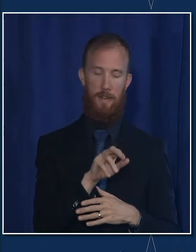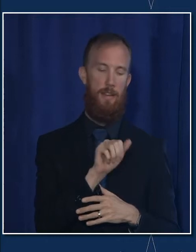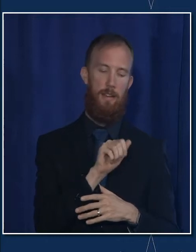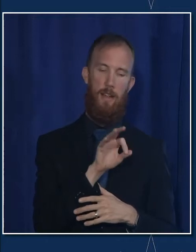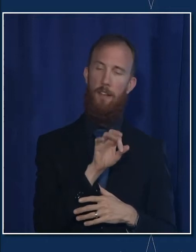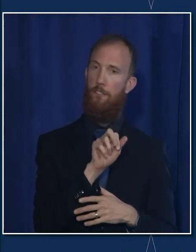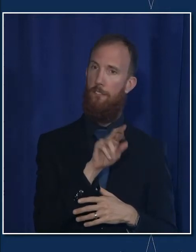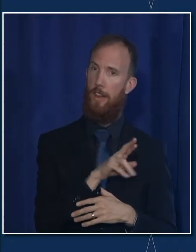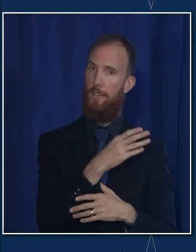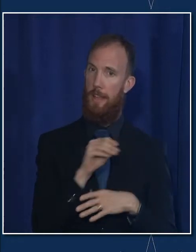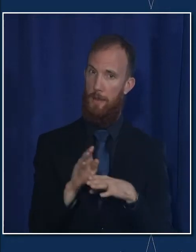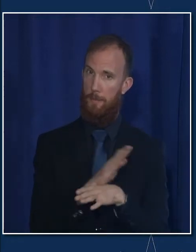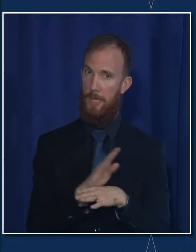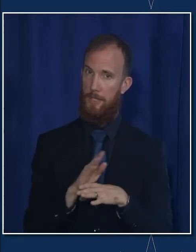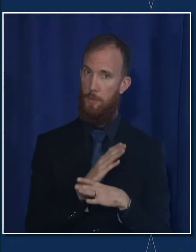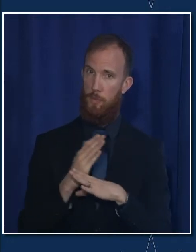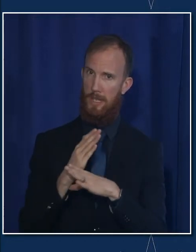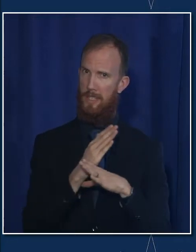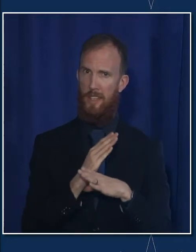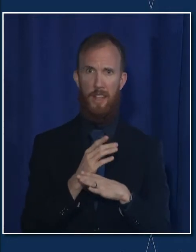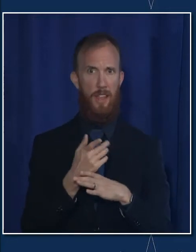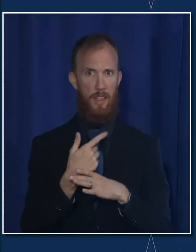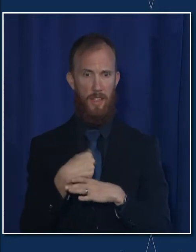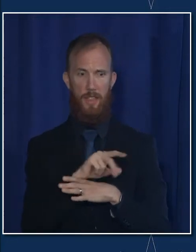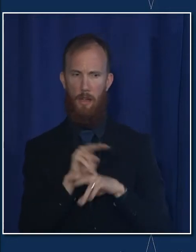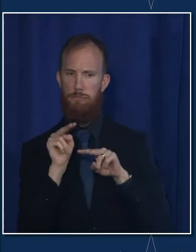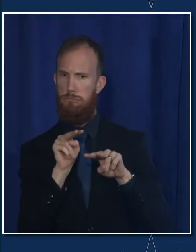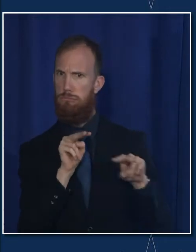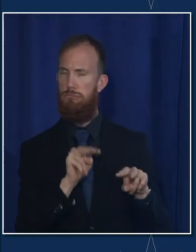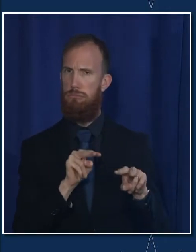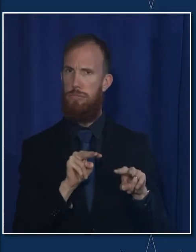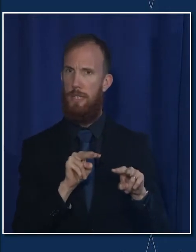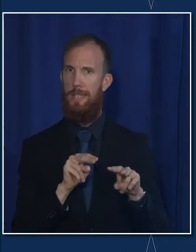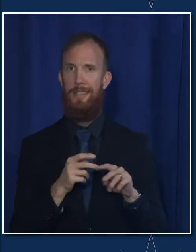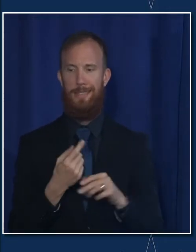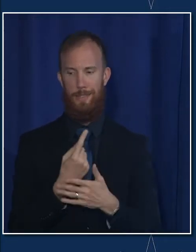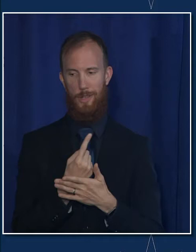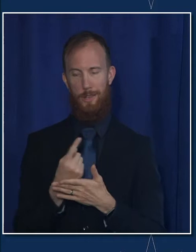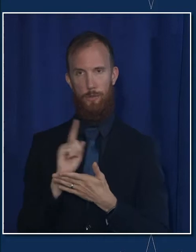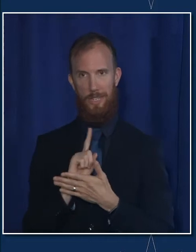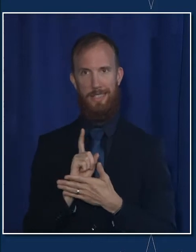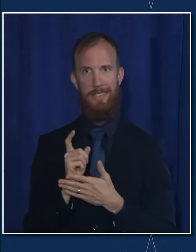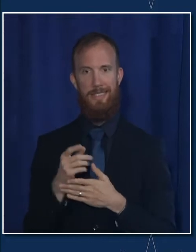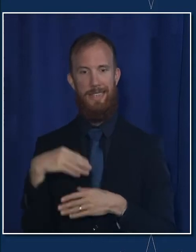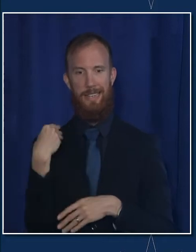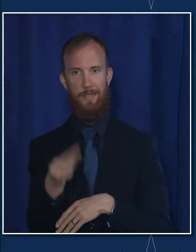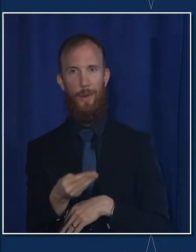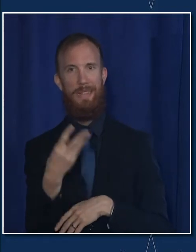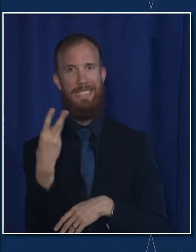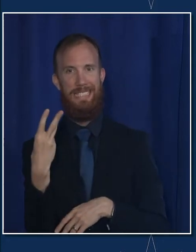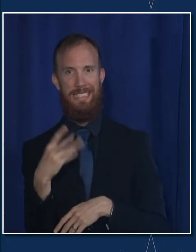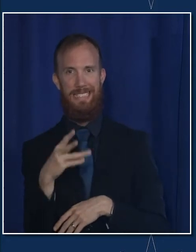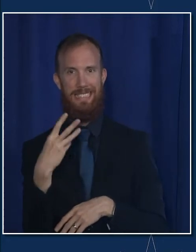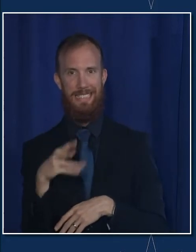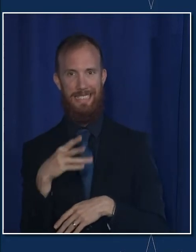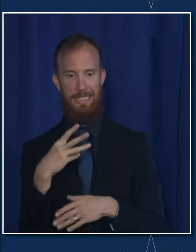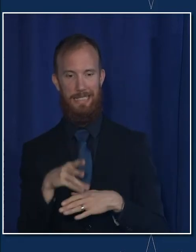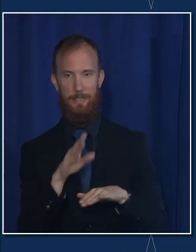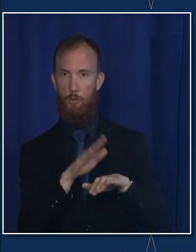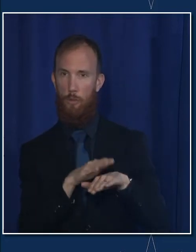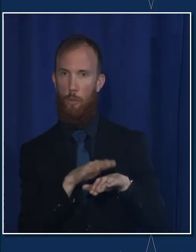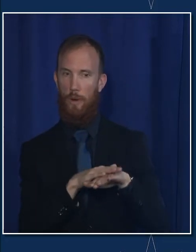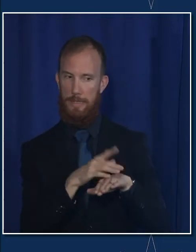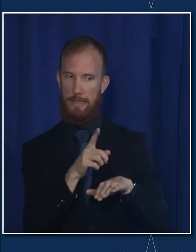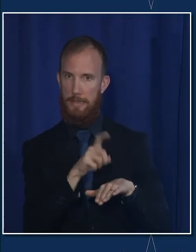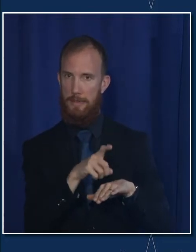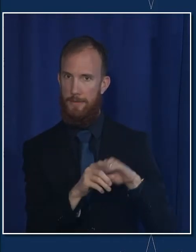looking for signage and compliance. And just over this last week, they did issue 16 notices to correct and 20 citations to Chicago